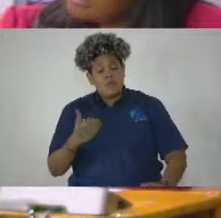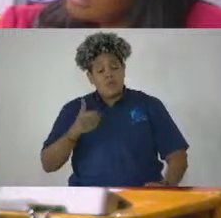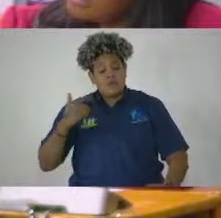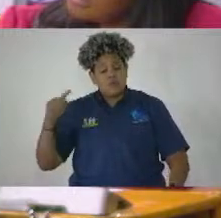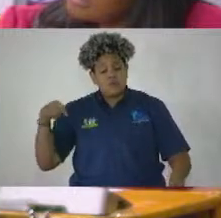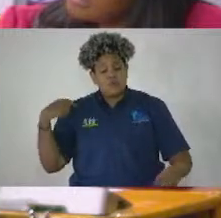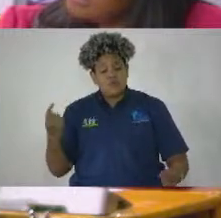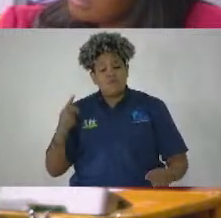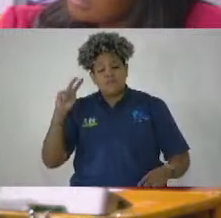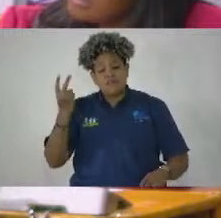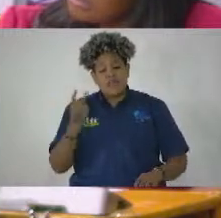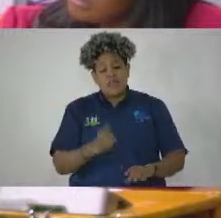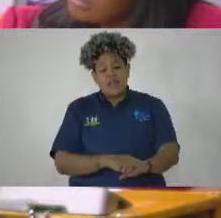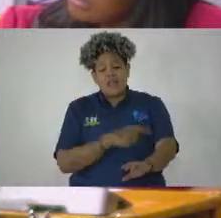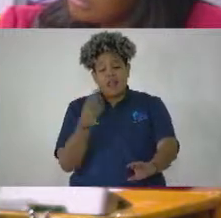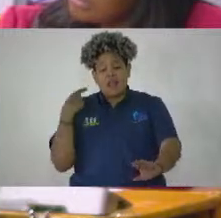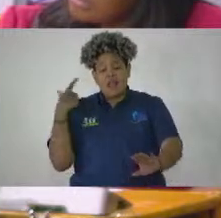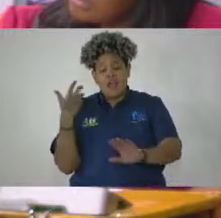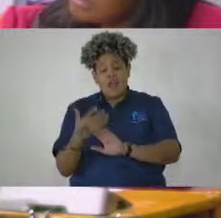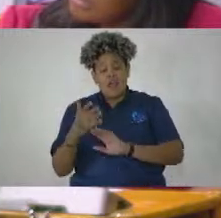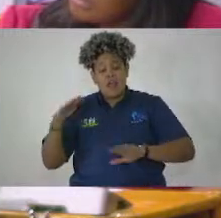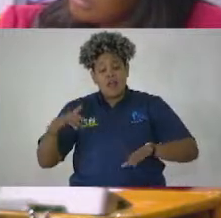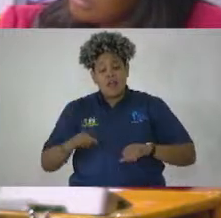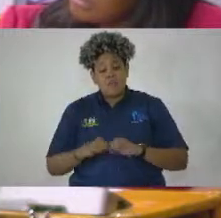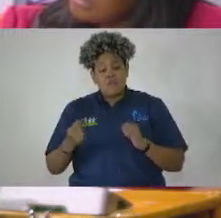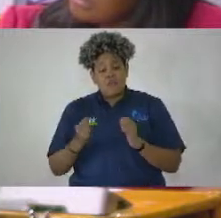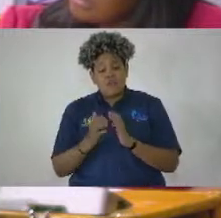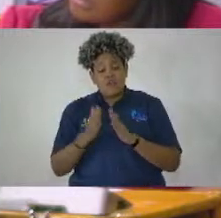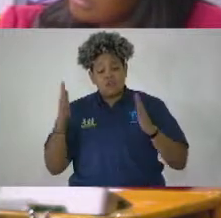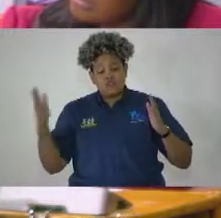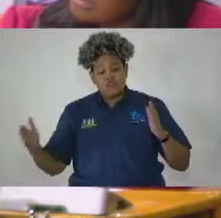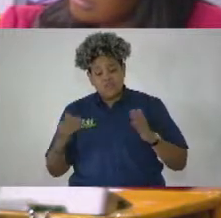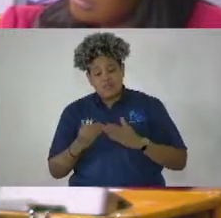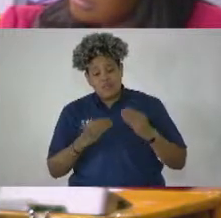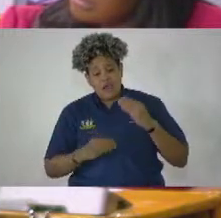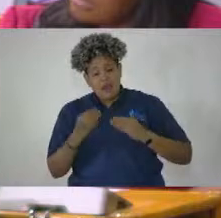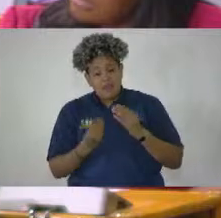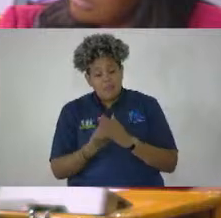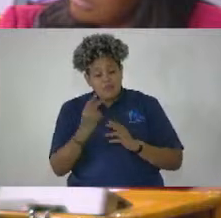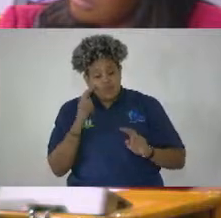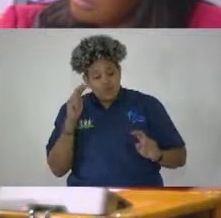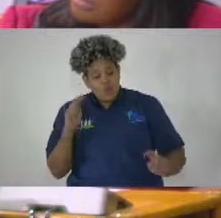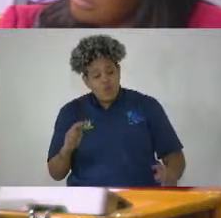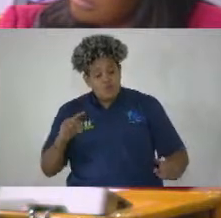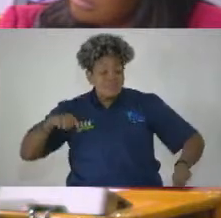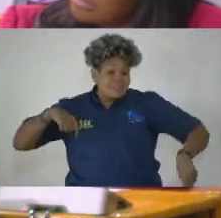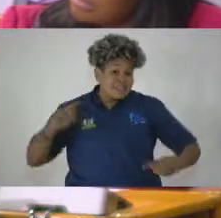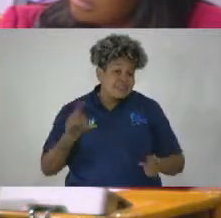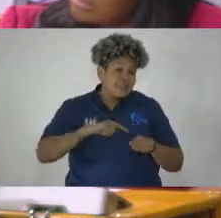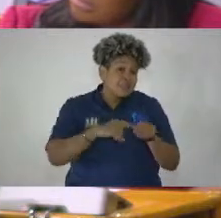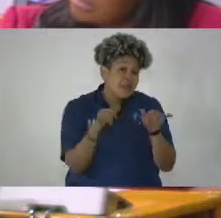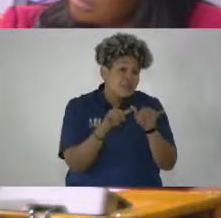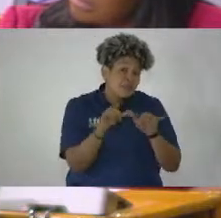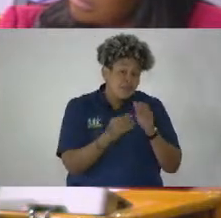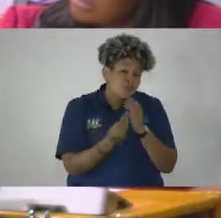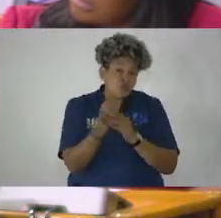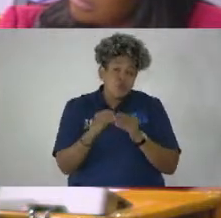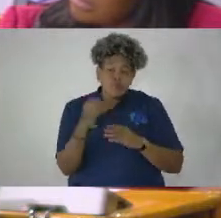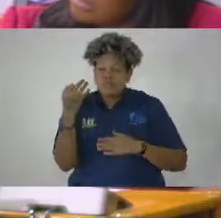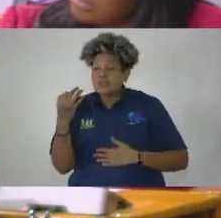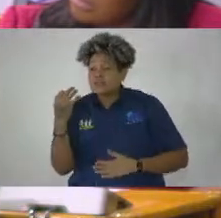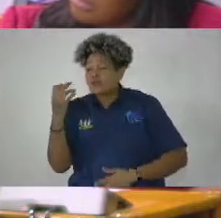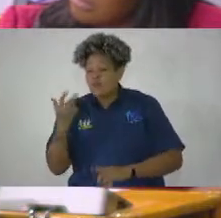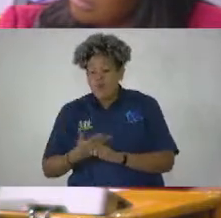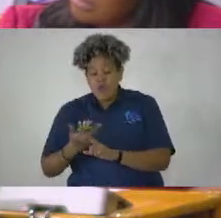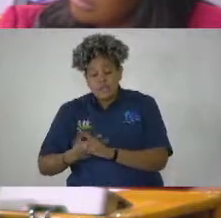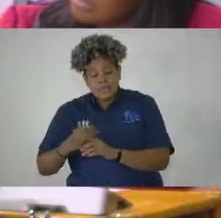the second longest unbroken stretch of economic growth since we started measuring growth